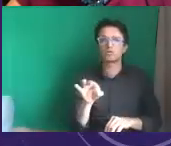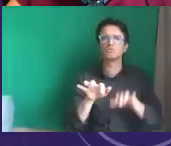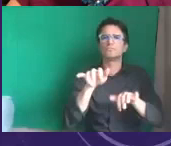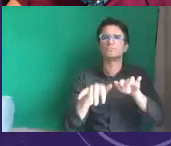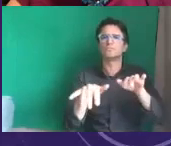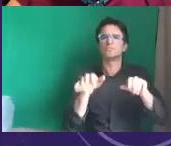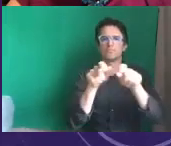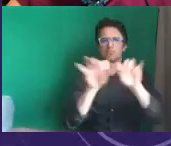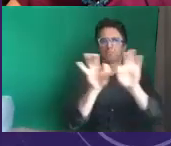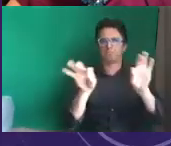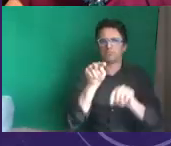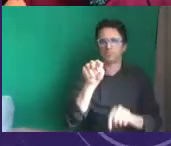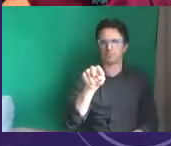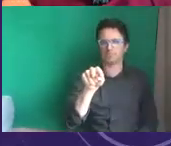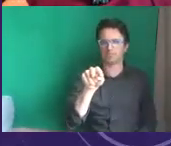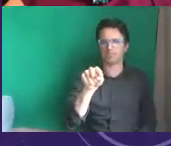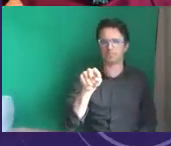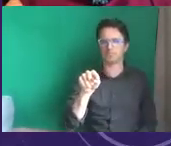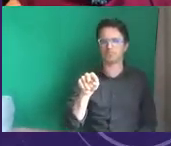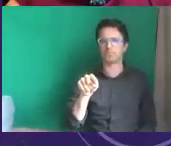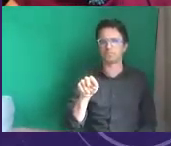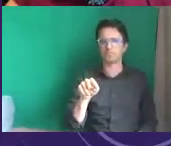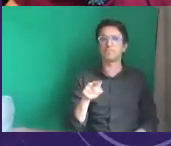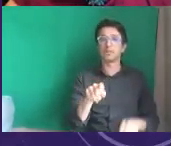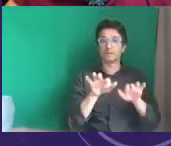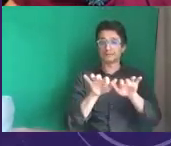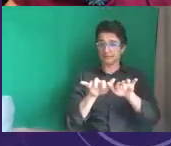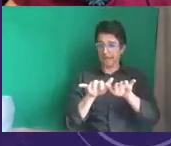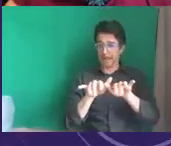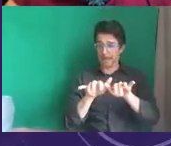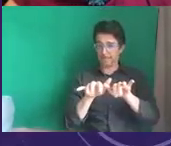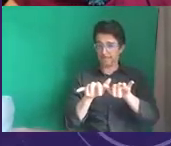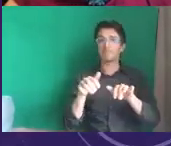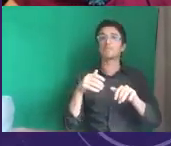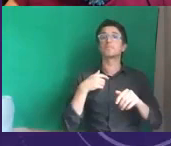you to put your question in, let's do another interpreter switch.